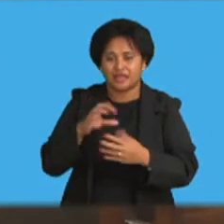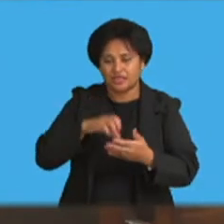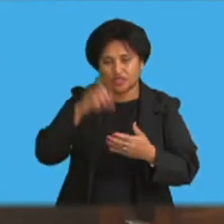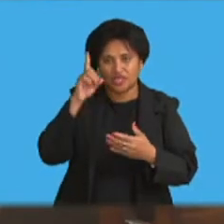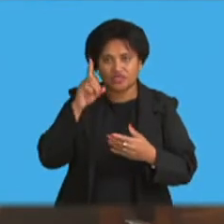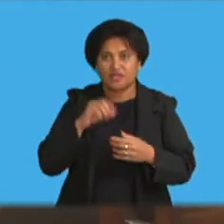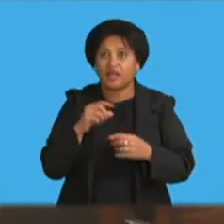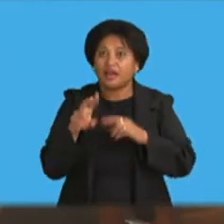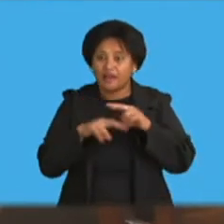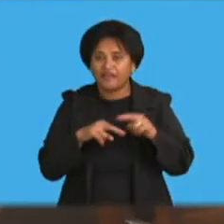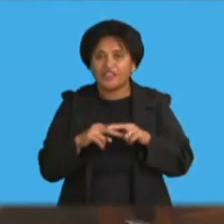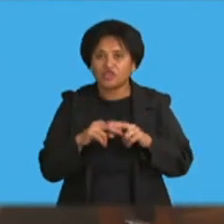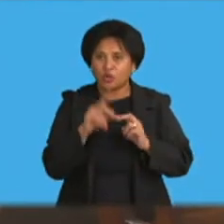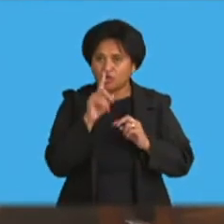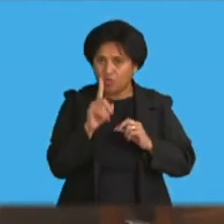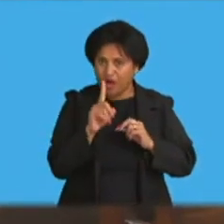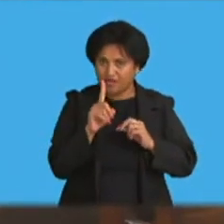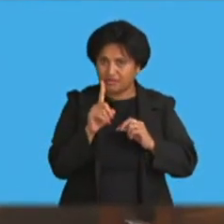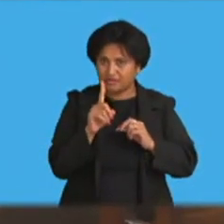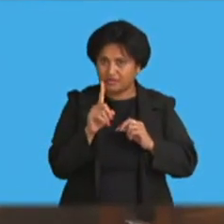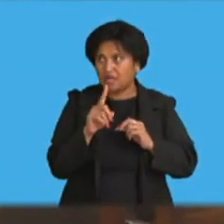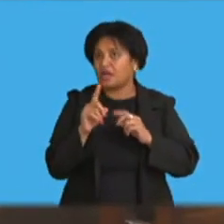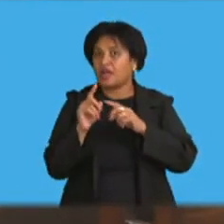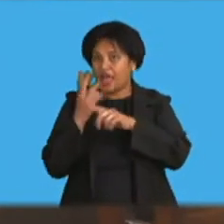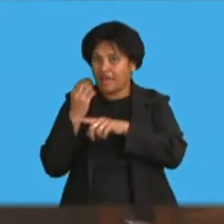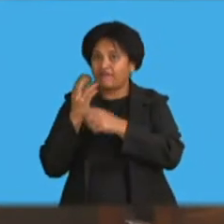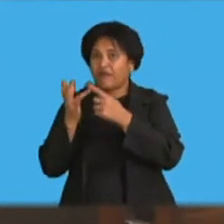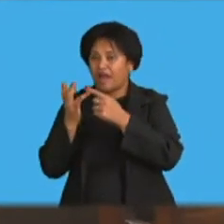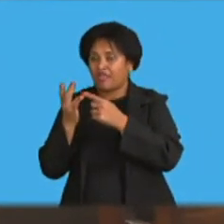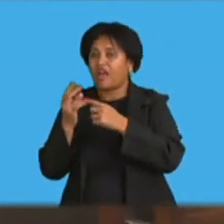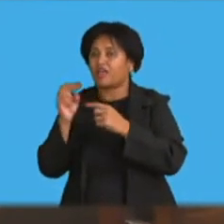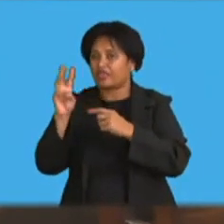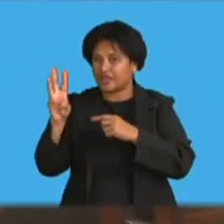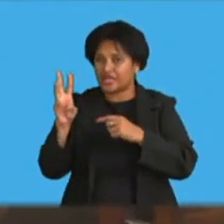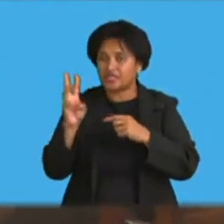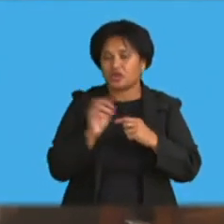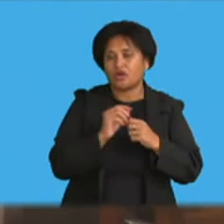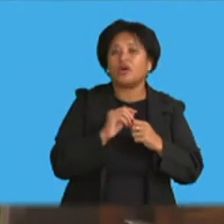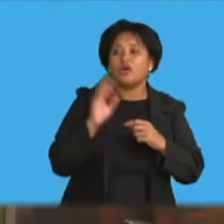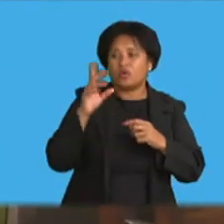world undertaking this approach in education. So again, we're taking the lead and the eyes